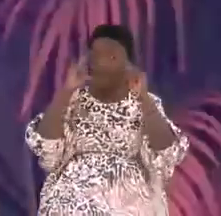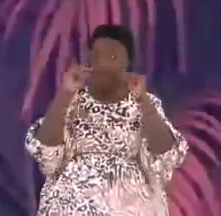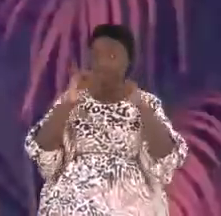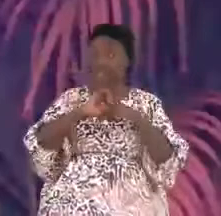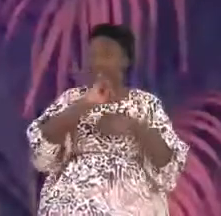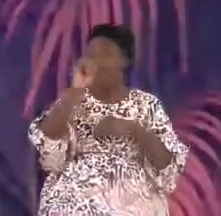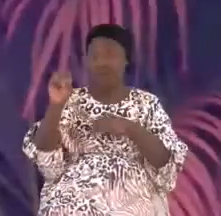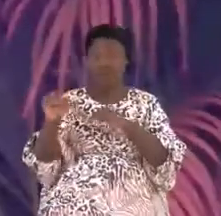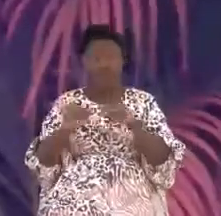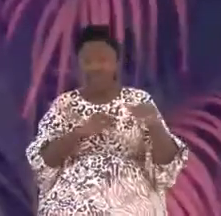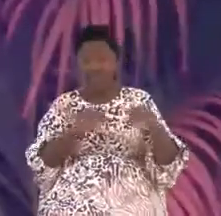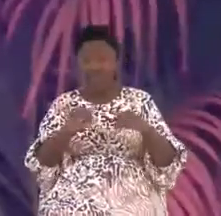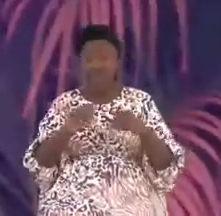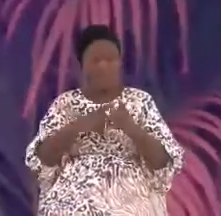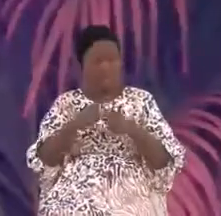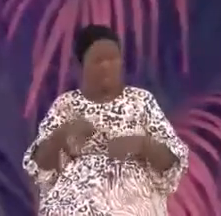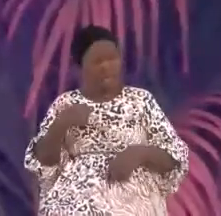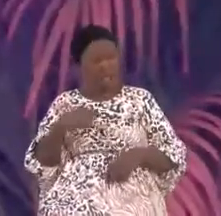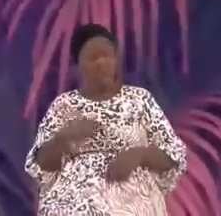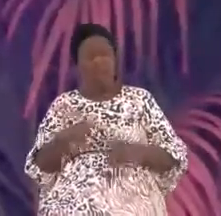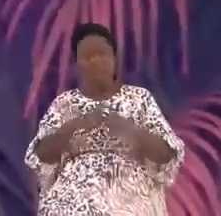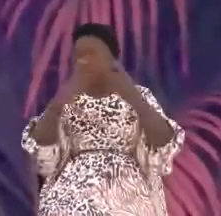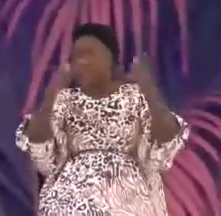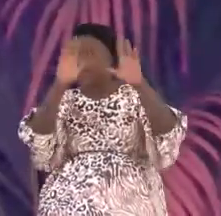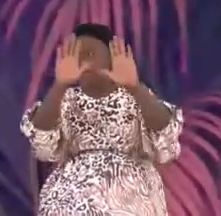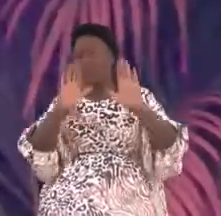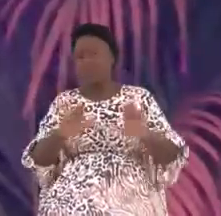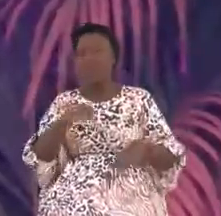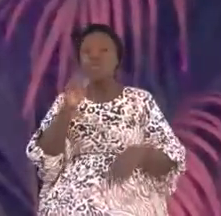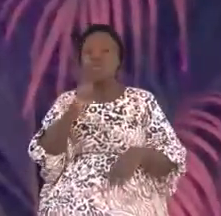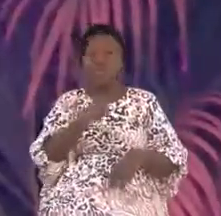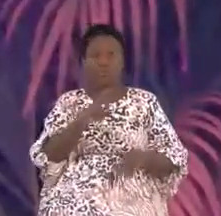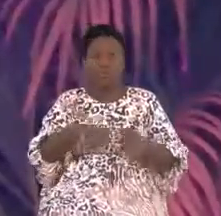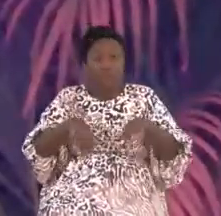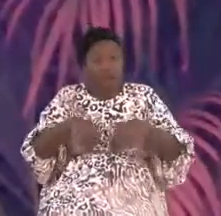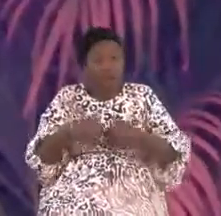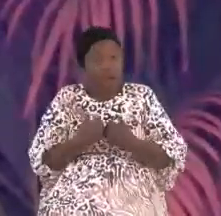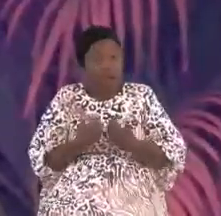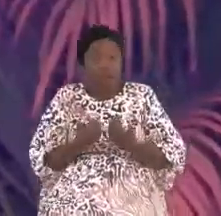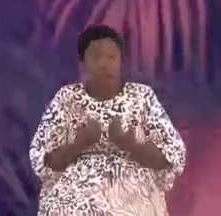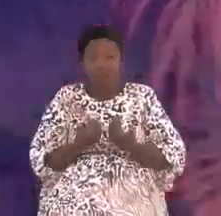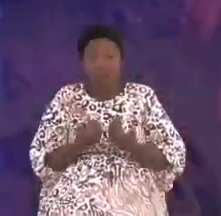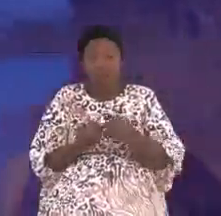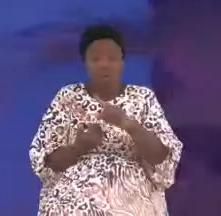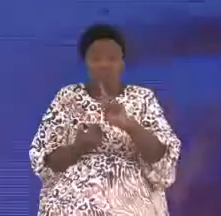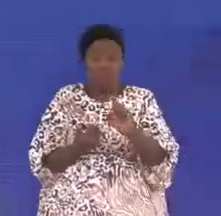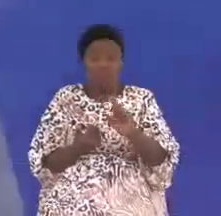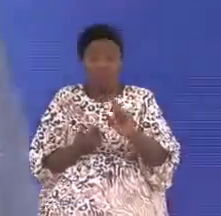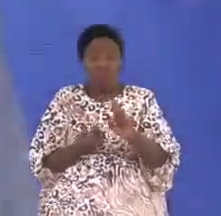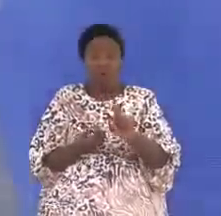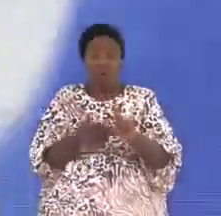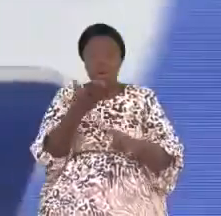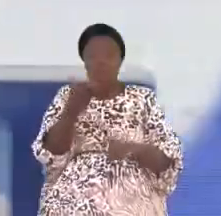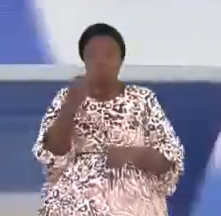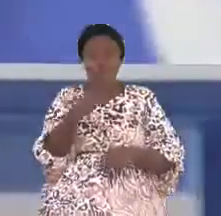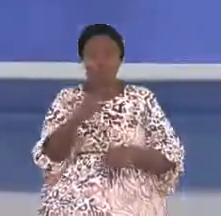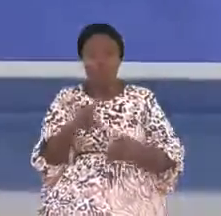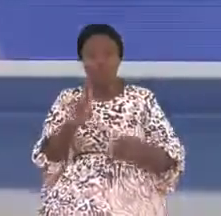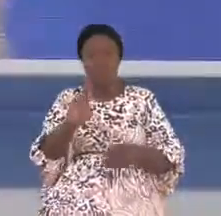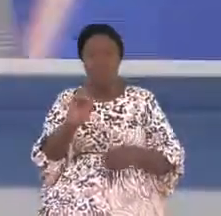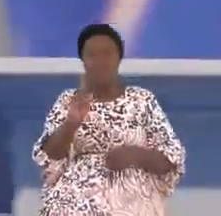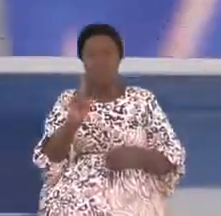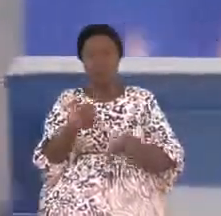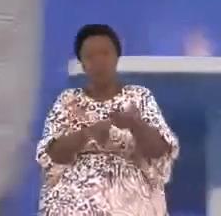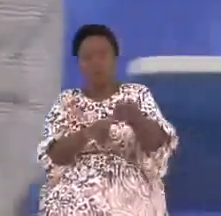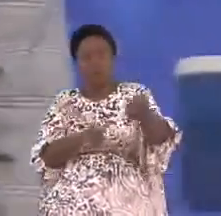it great miracle yes but how there was a roach in a sand and god